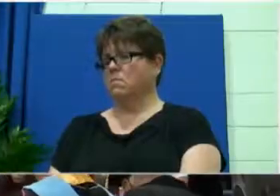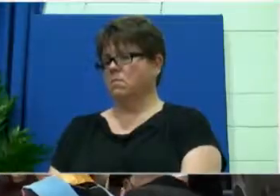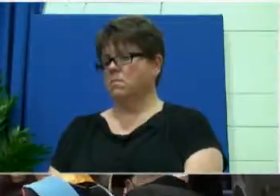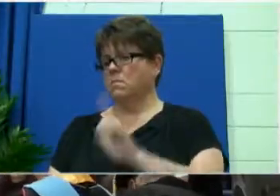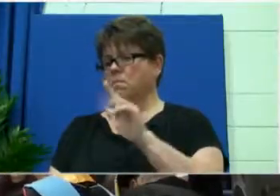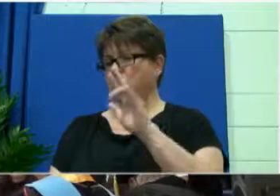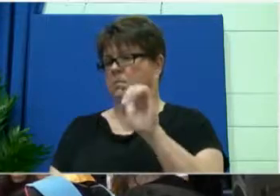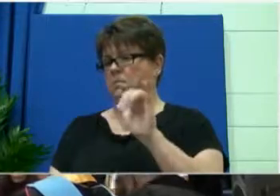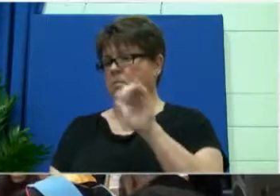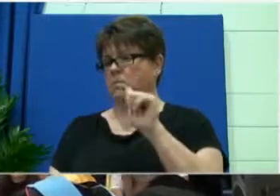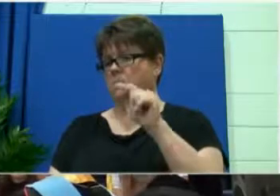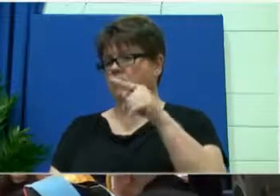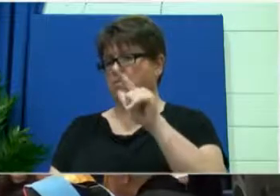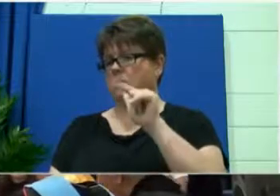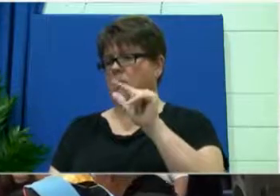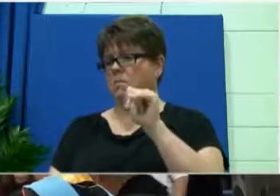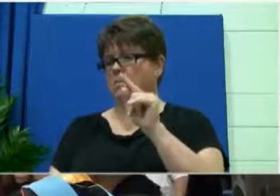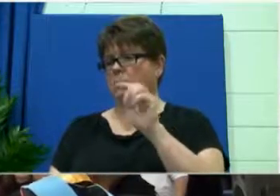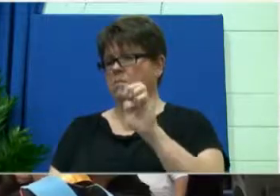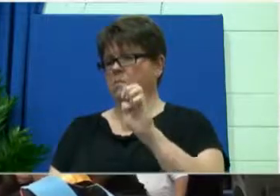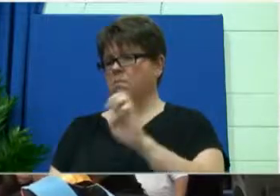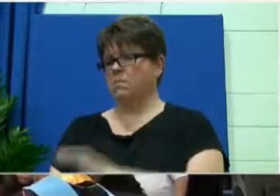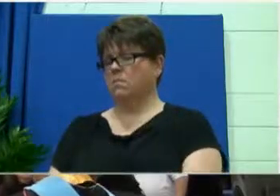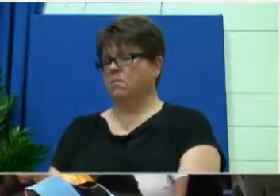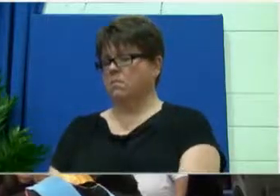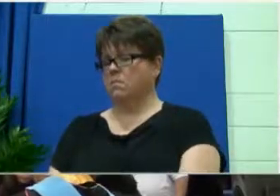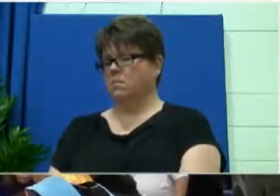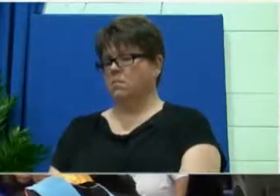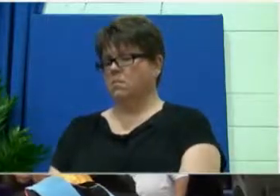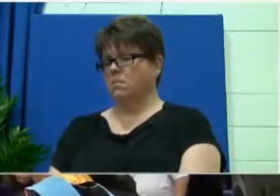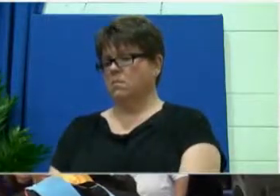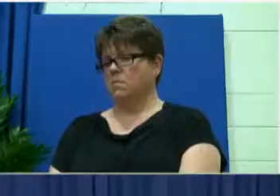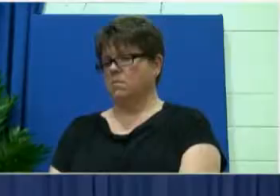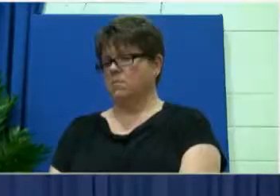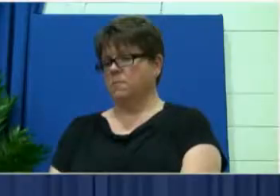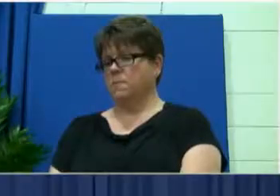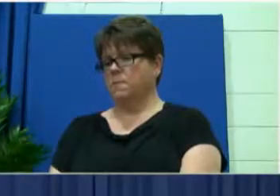Larry Breyer Applegate, Associate in Applied Science, Culinary Arts.